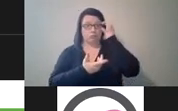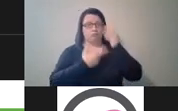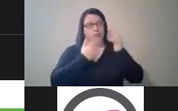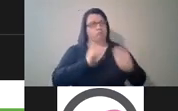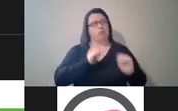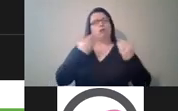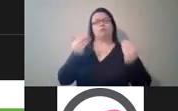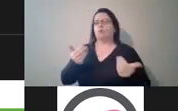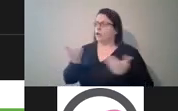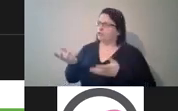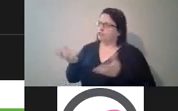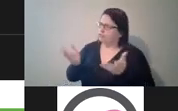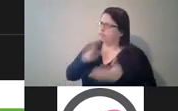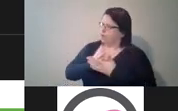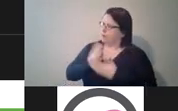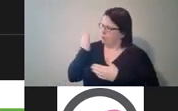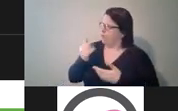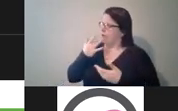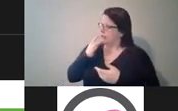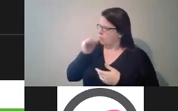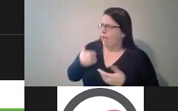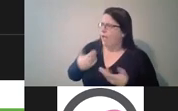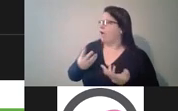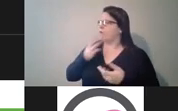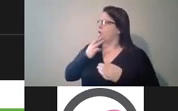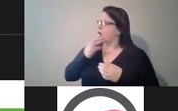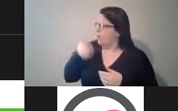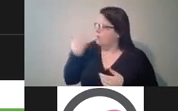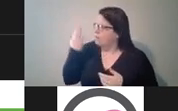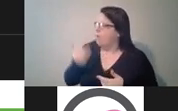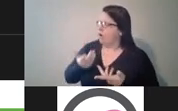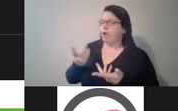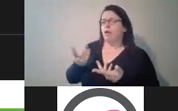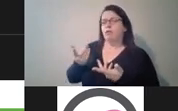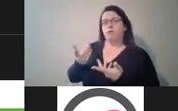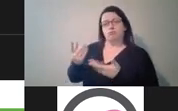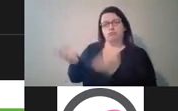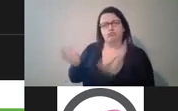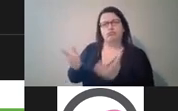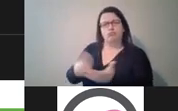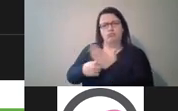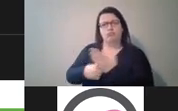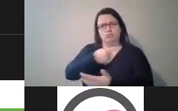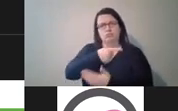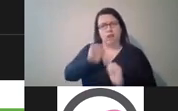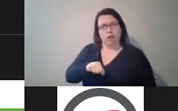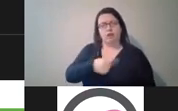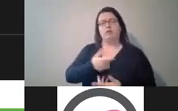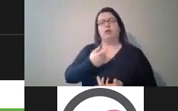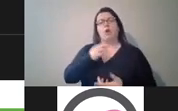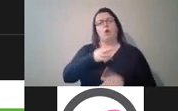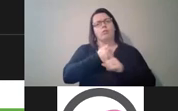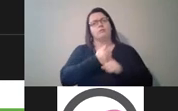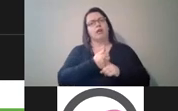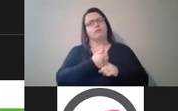that there's no heat or no running water? Can they have a dialogue with you about that? Or do they ask questions? Do they